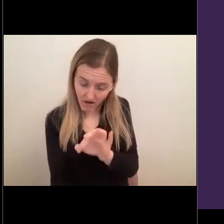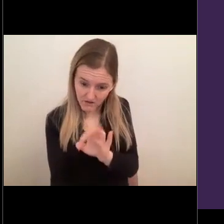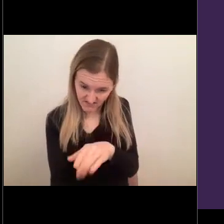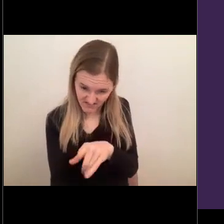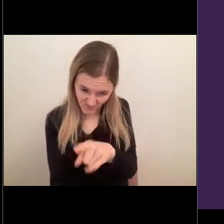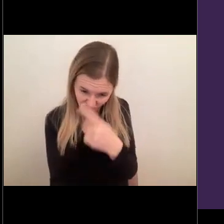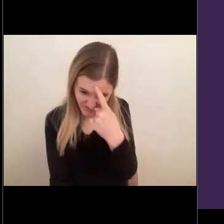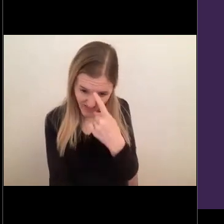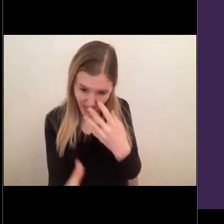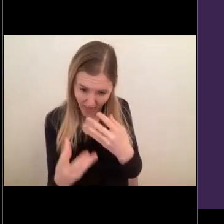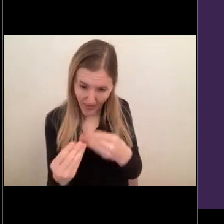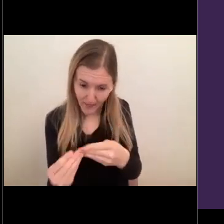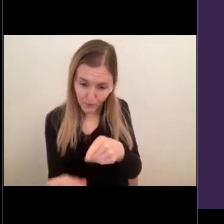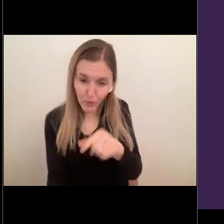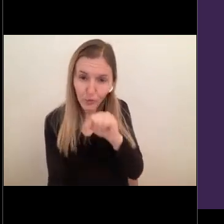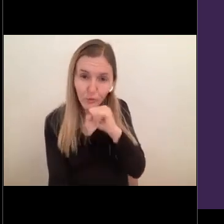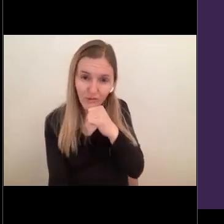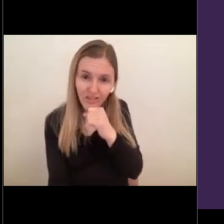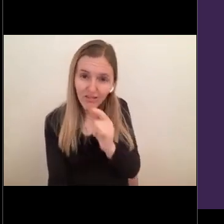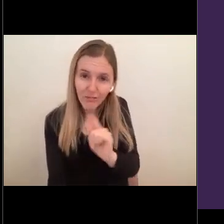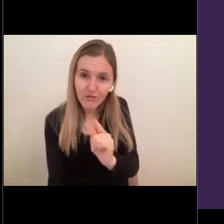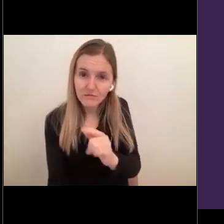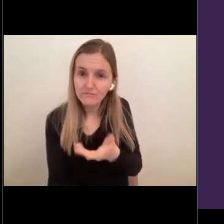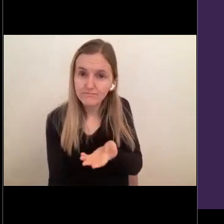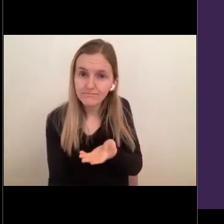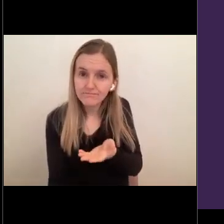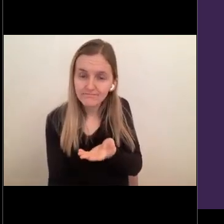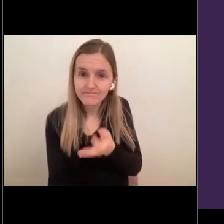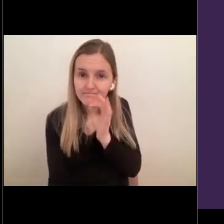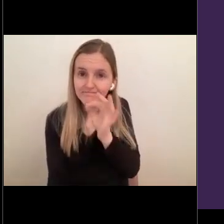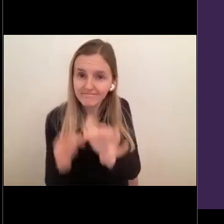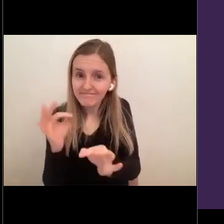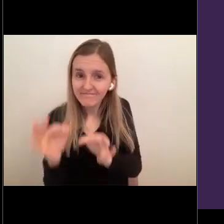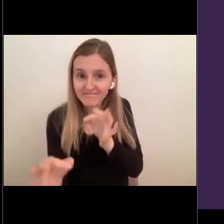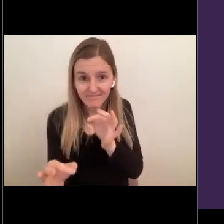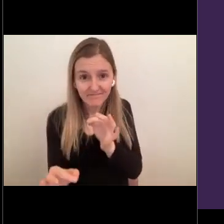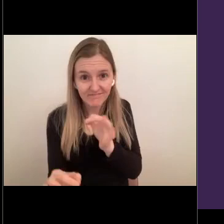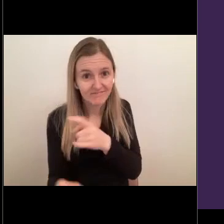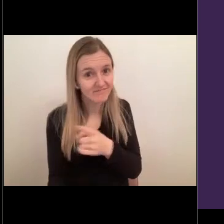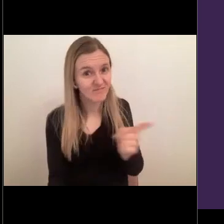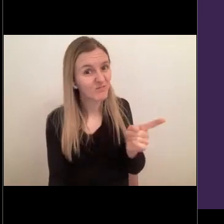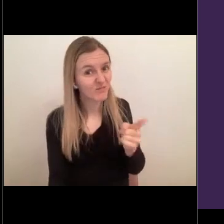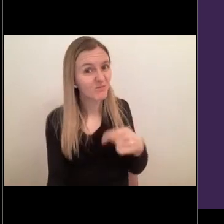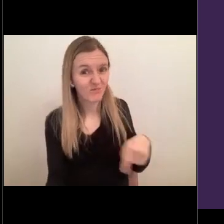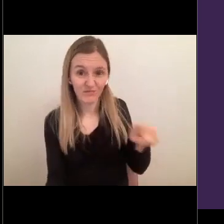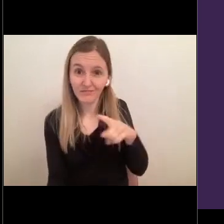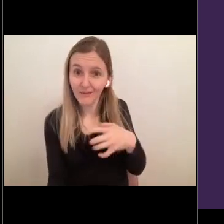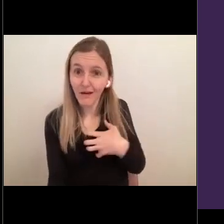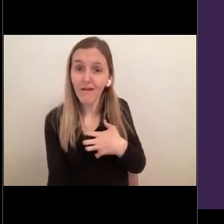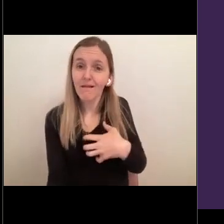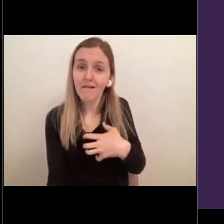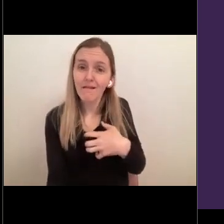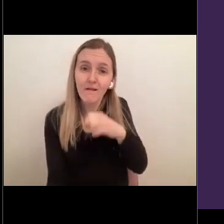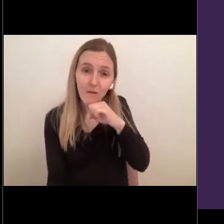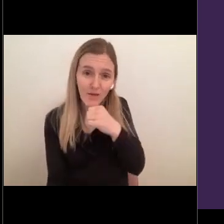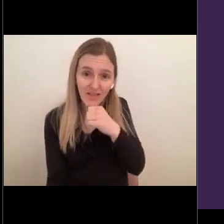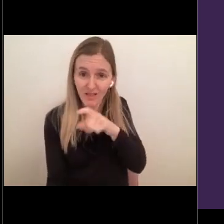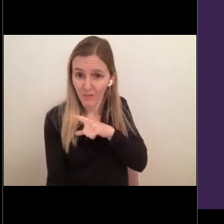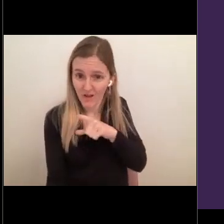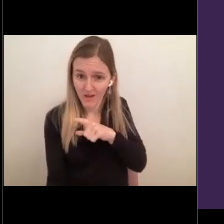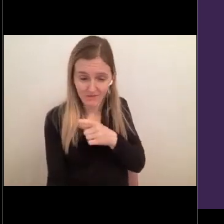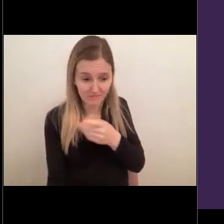them, I think you'd be surprised that even very young children might be able